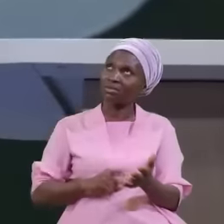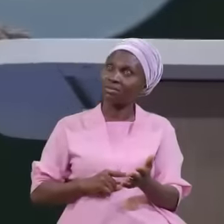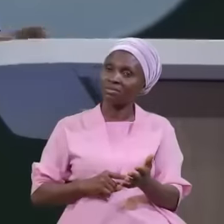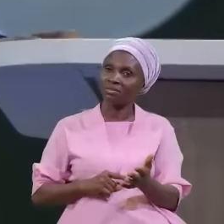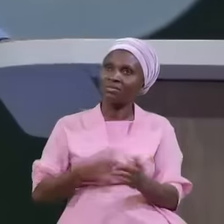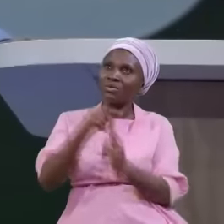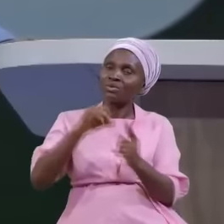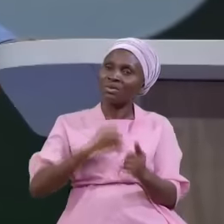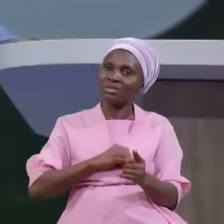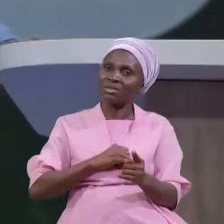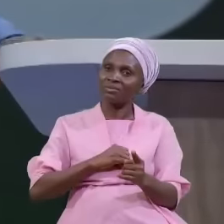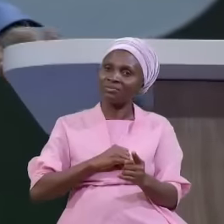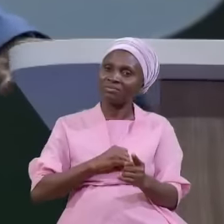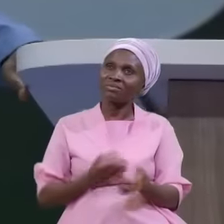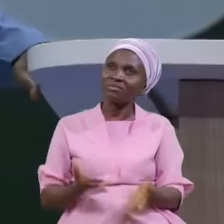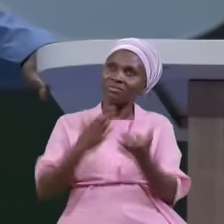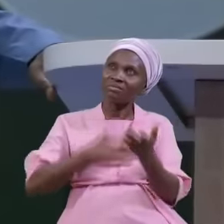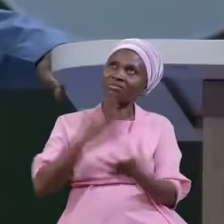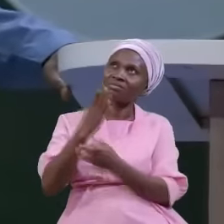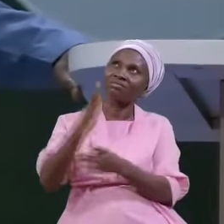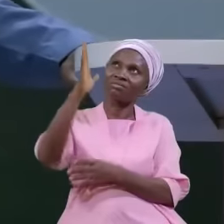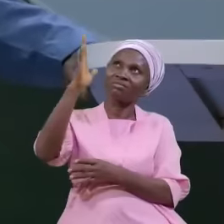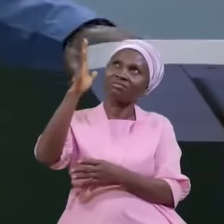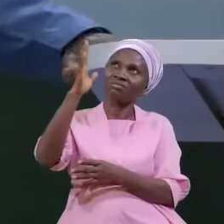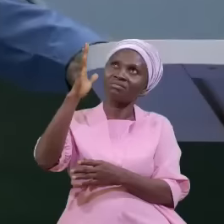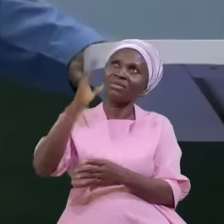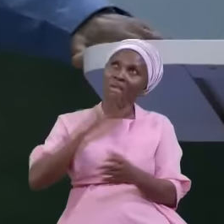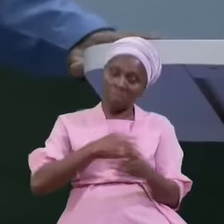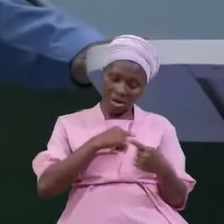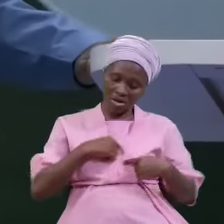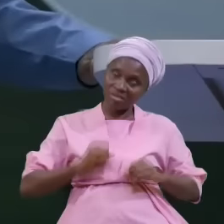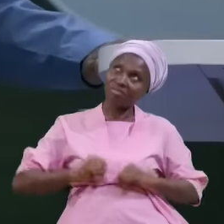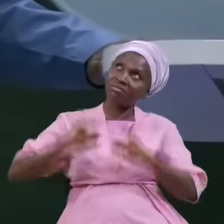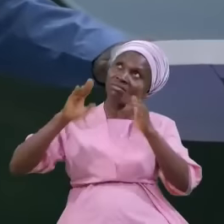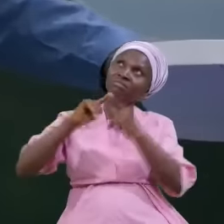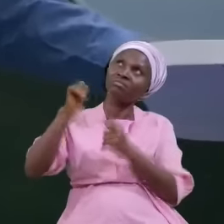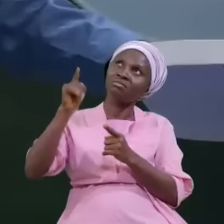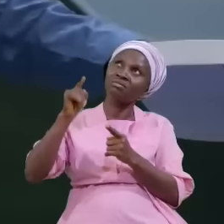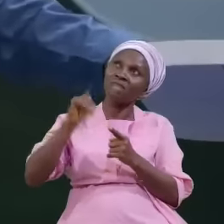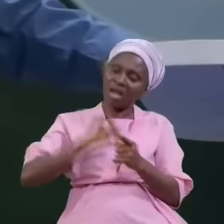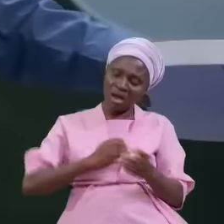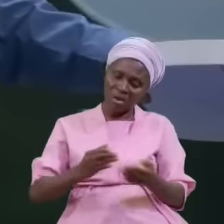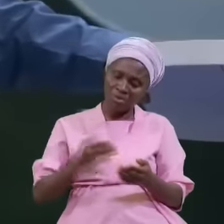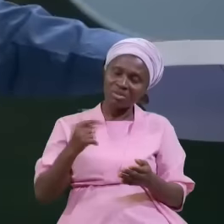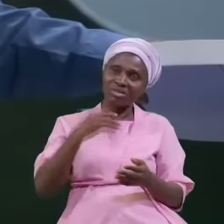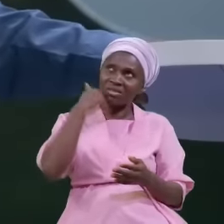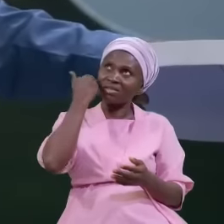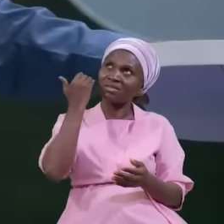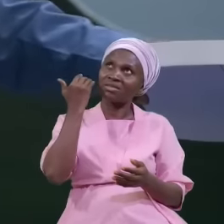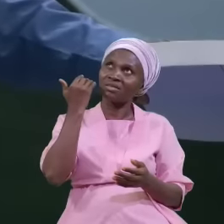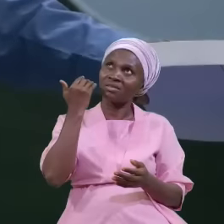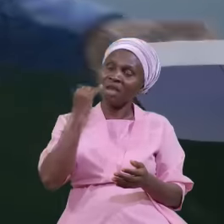I give my heart unto you. And I want the shame. And I want the